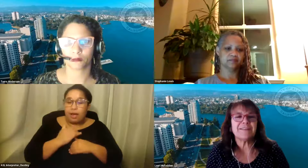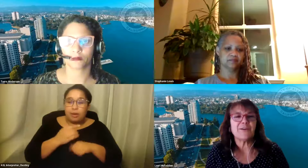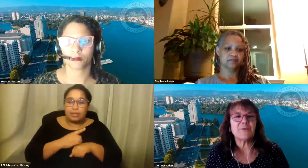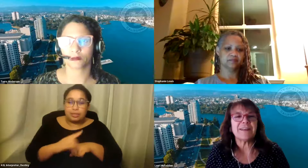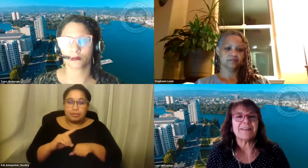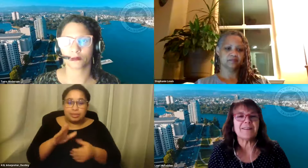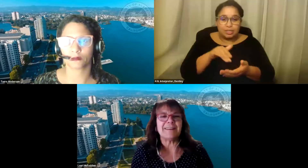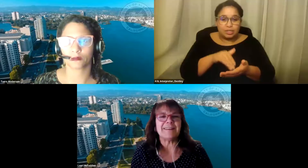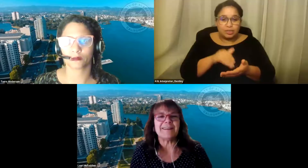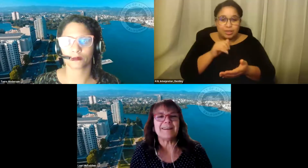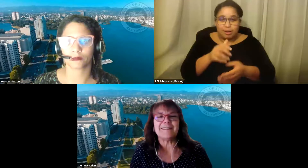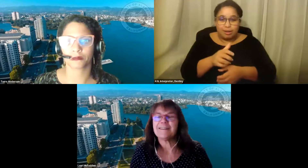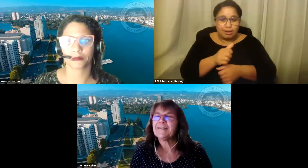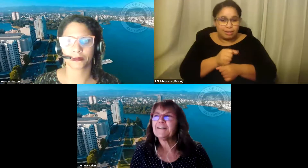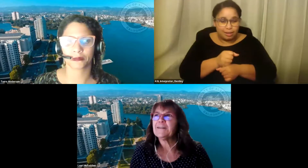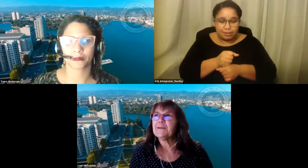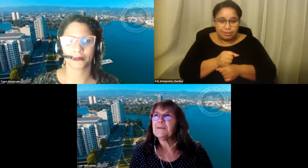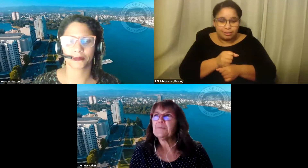centers don't get the